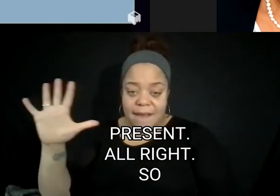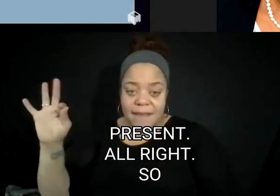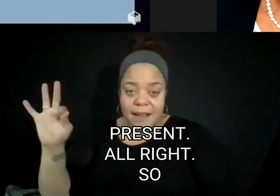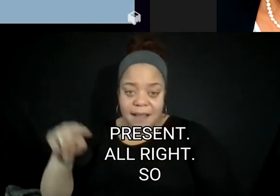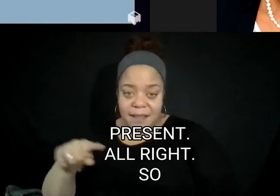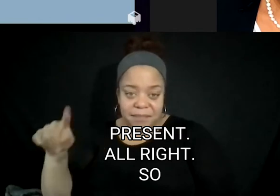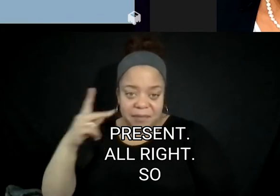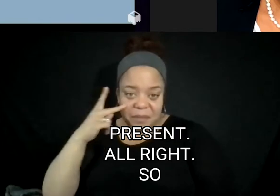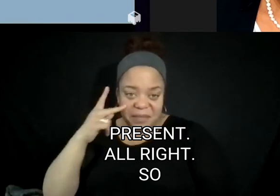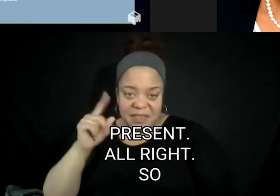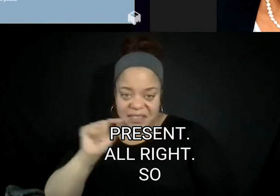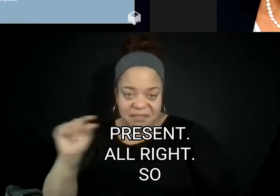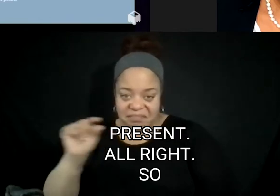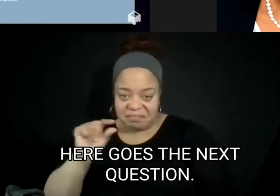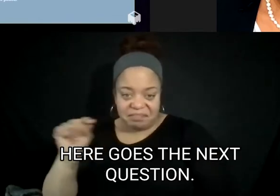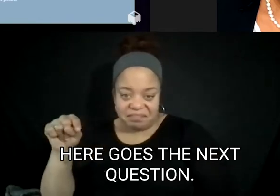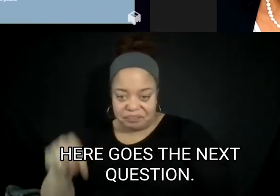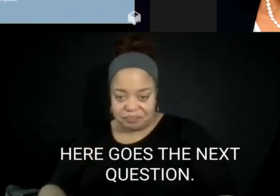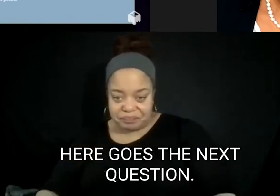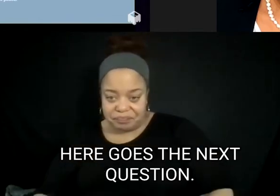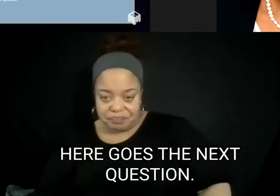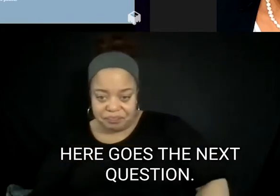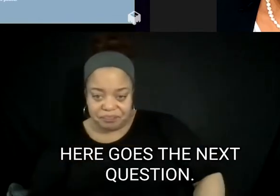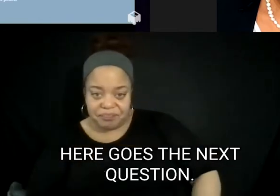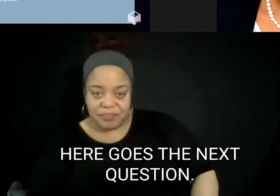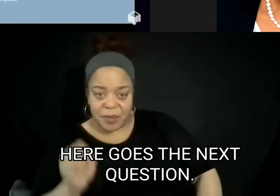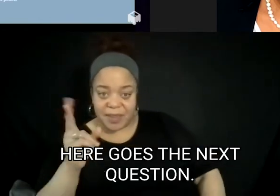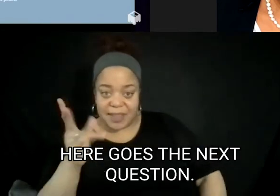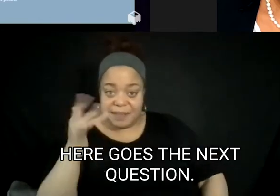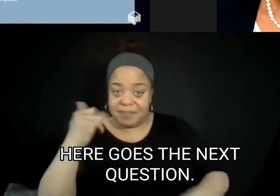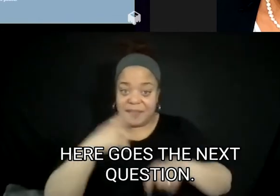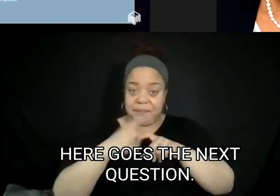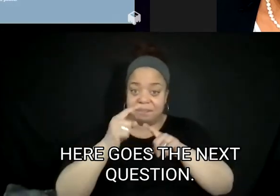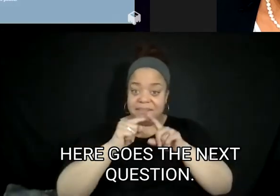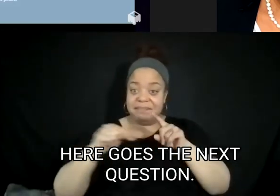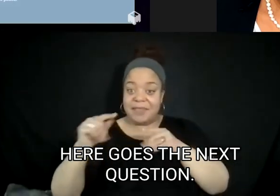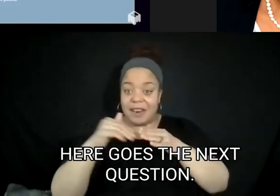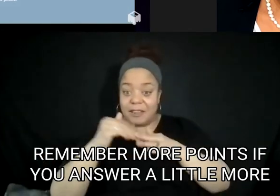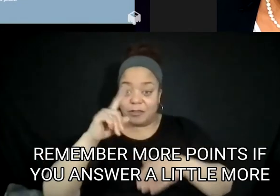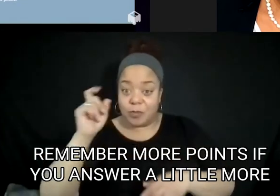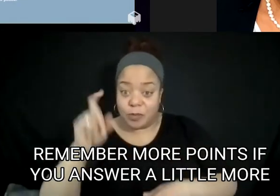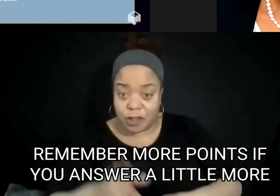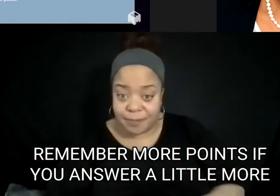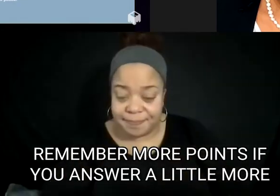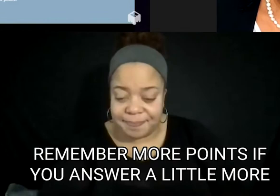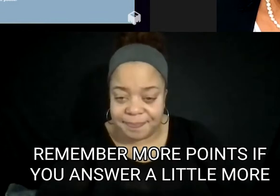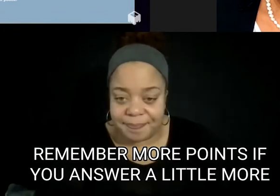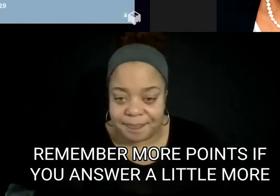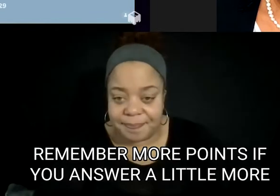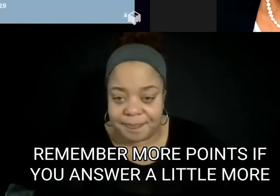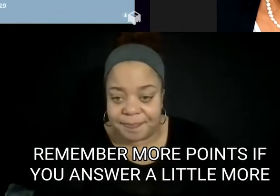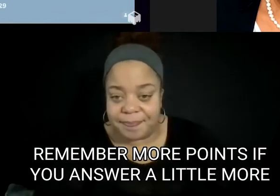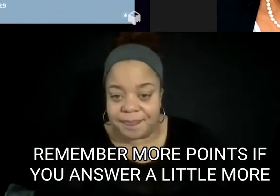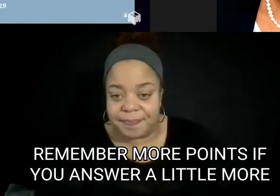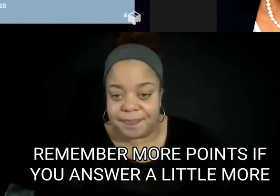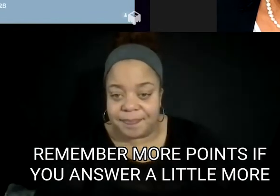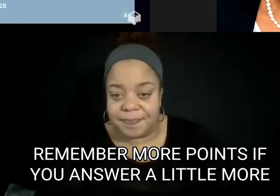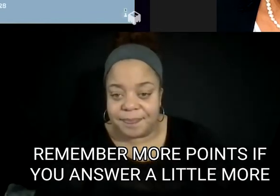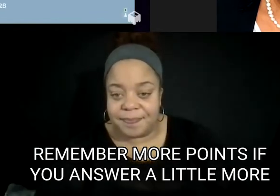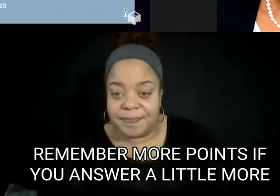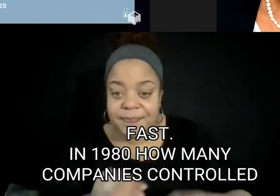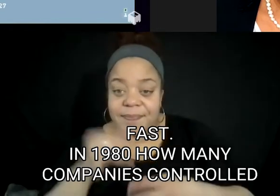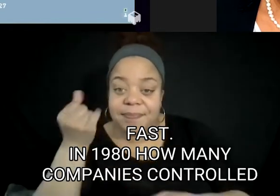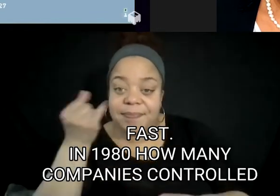Remember, more points if you answer a little more fast. In 1980, how many companies controlled 90% of US